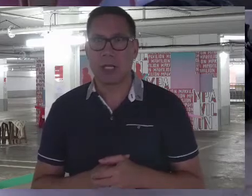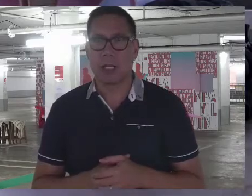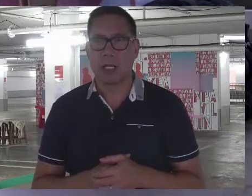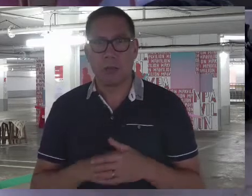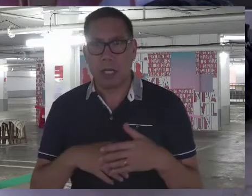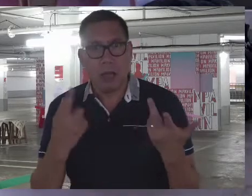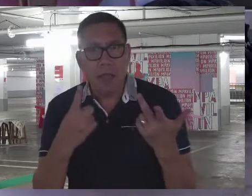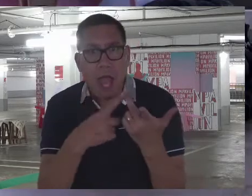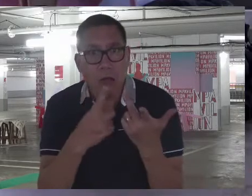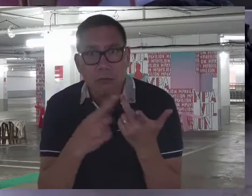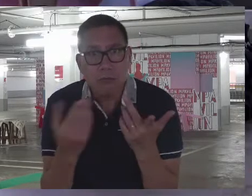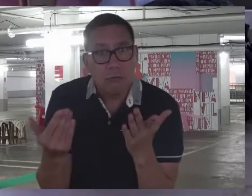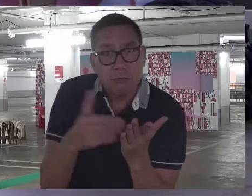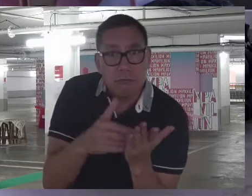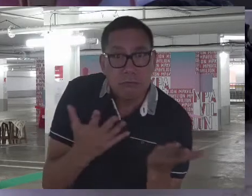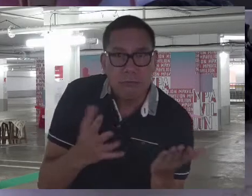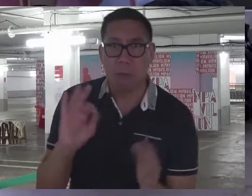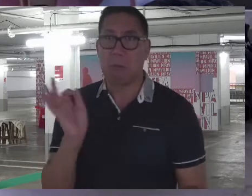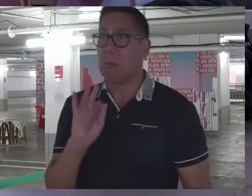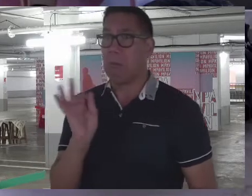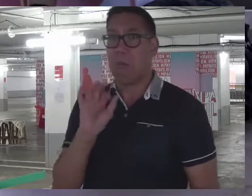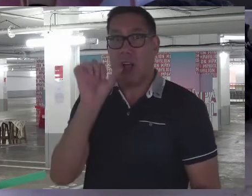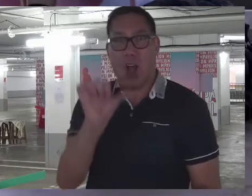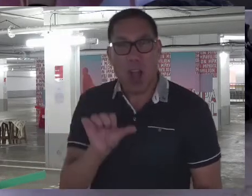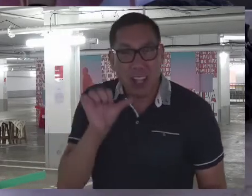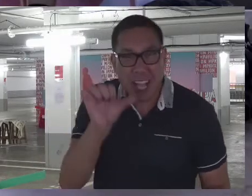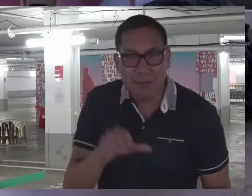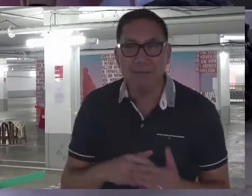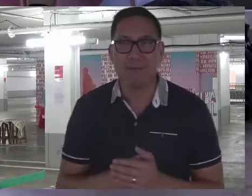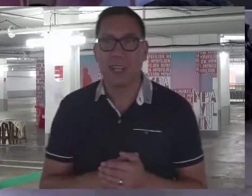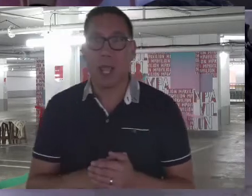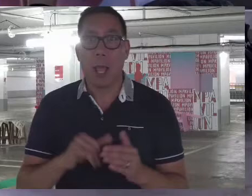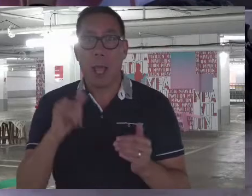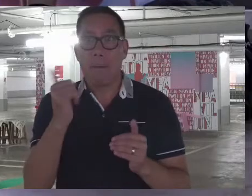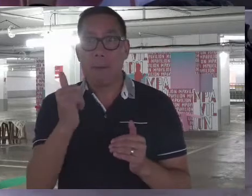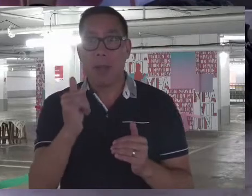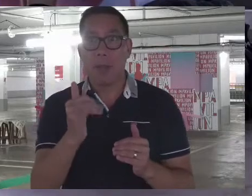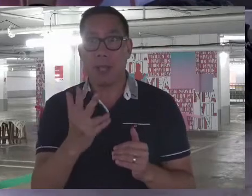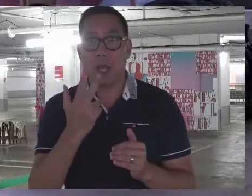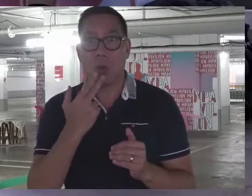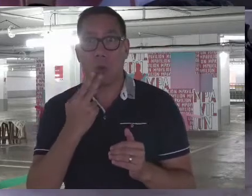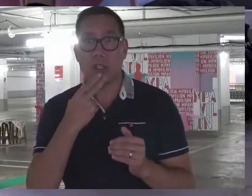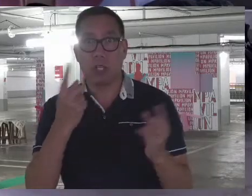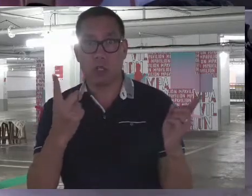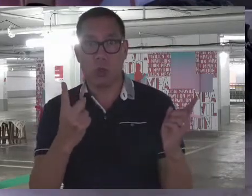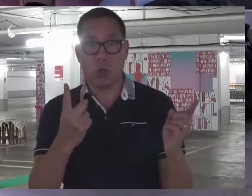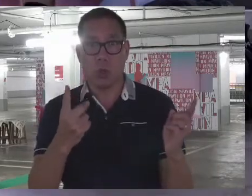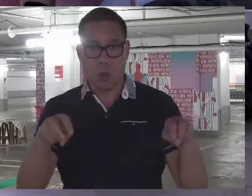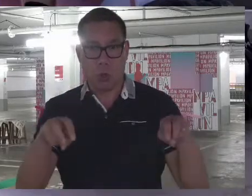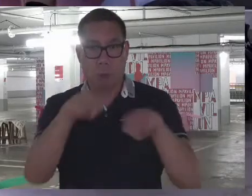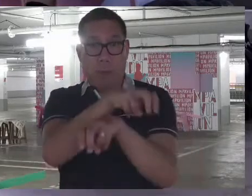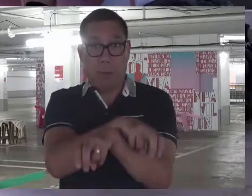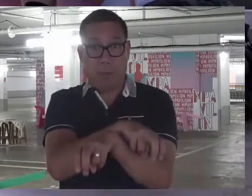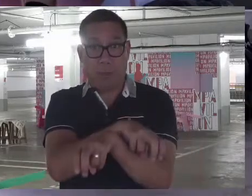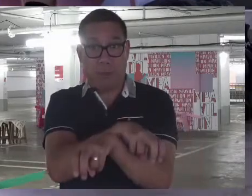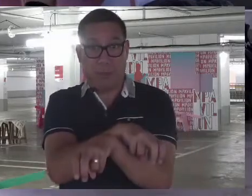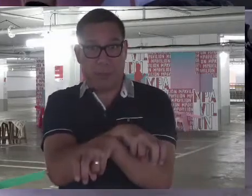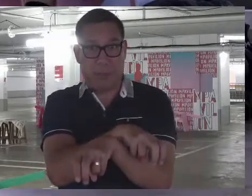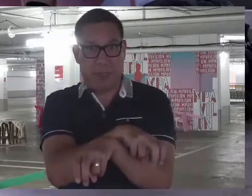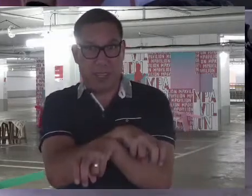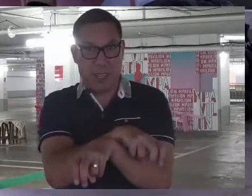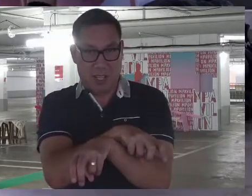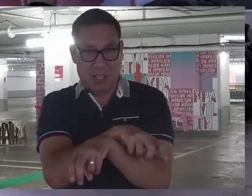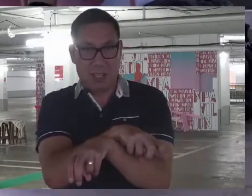else to go through there? No. Okay. Maybe if we just swap around so you can reach the computer.